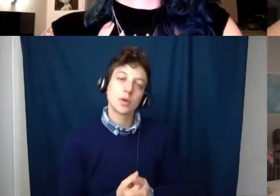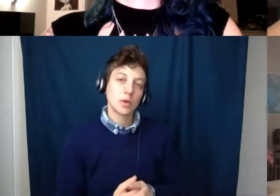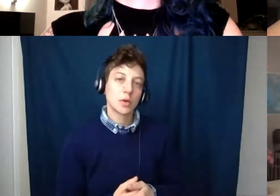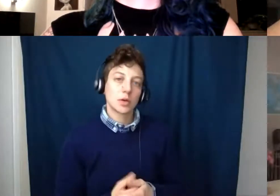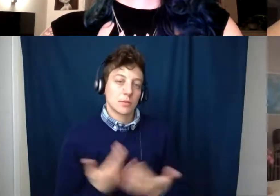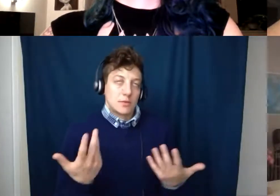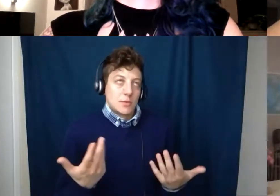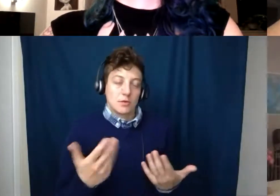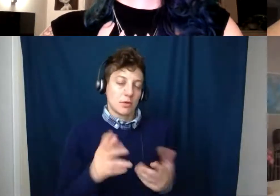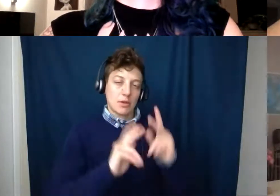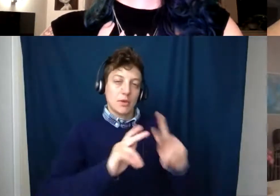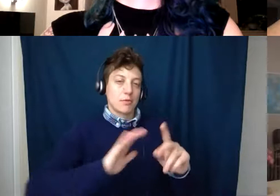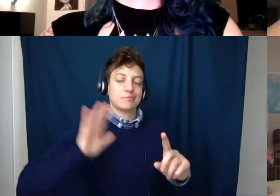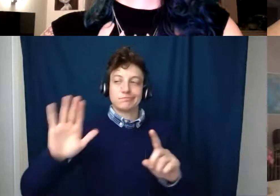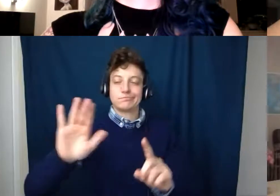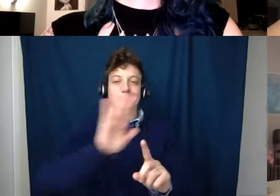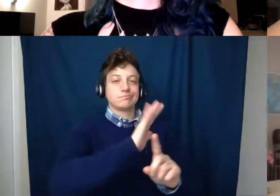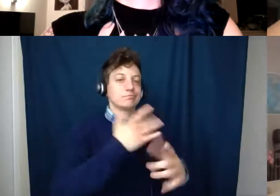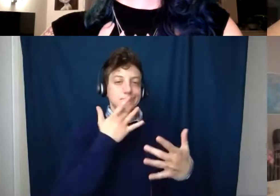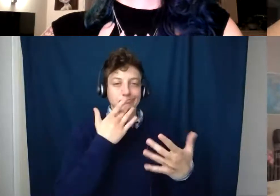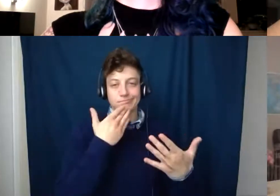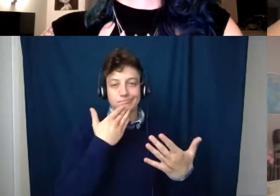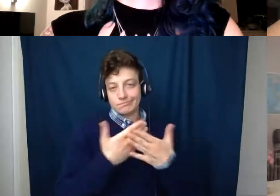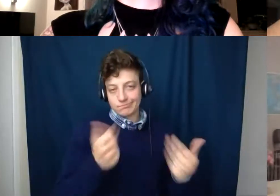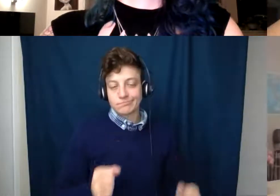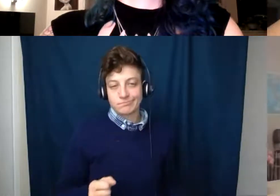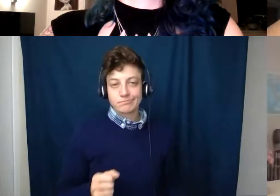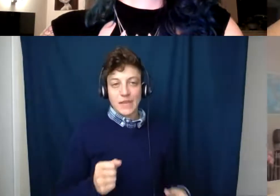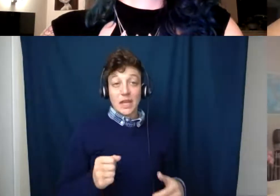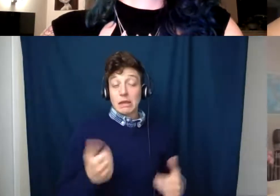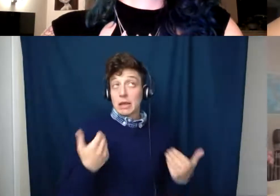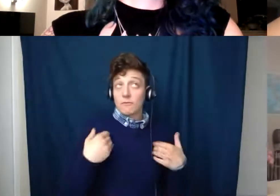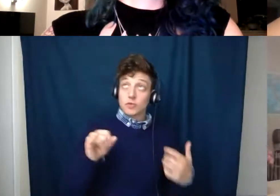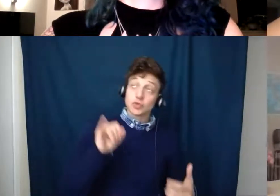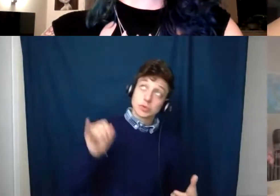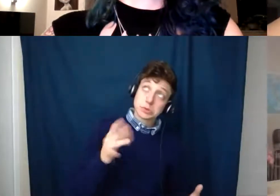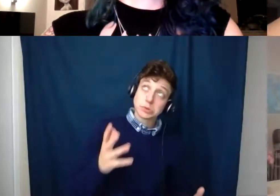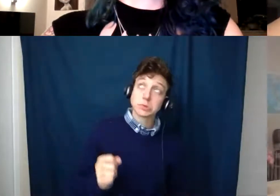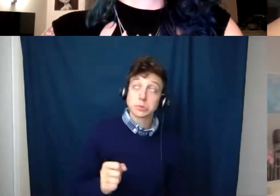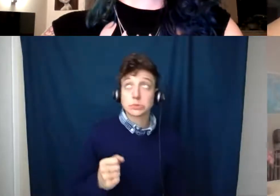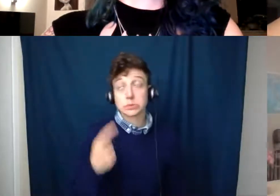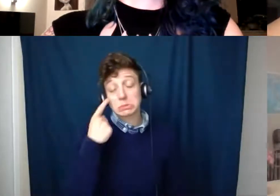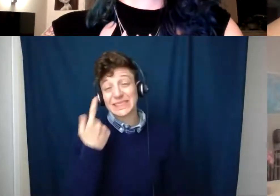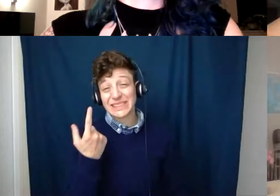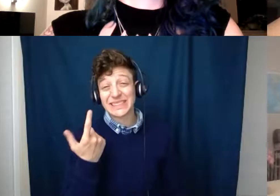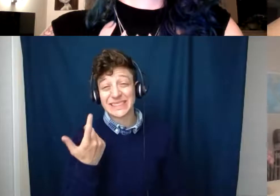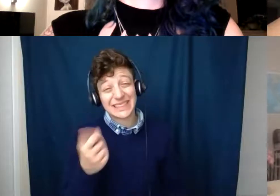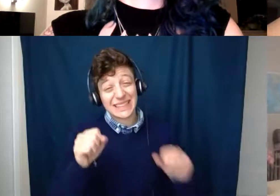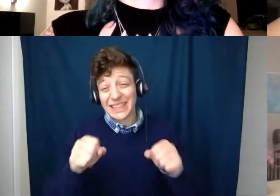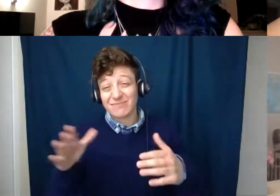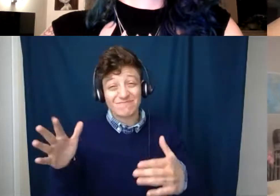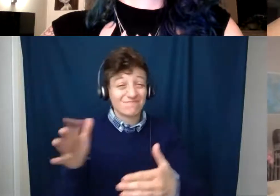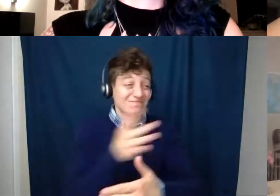whatever people's preferences are is good. But so with insurance, I think it can really range from